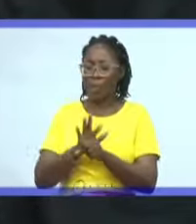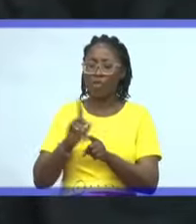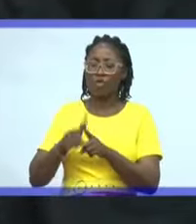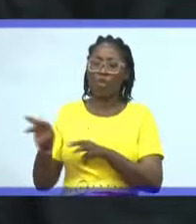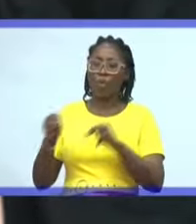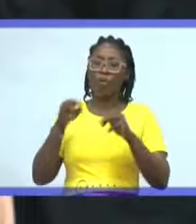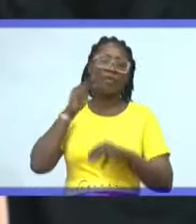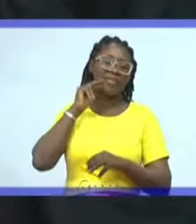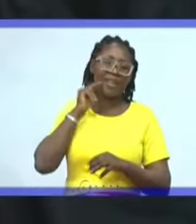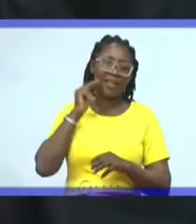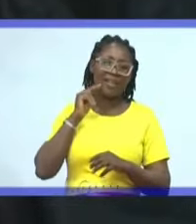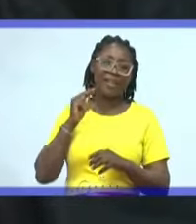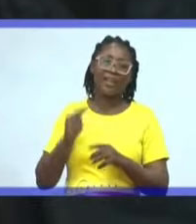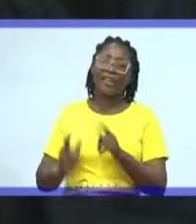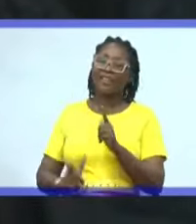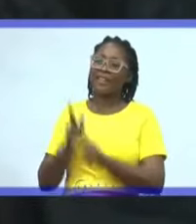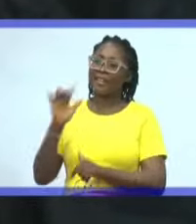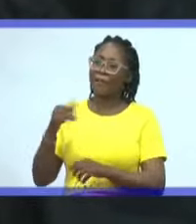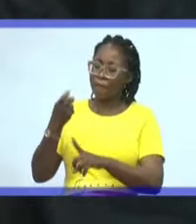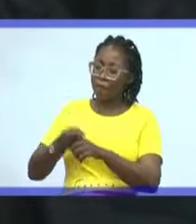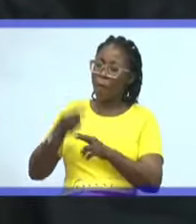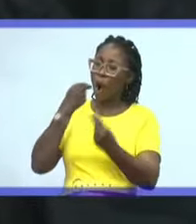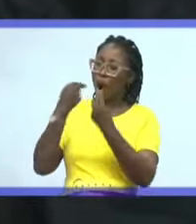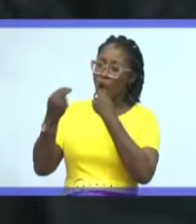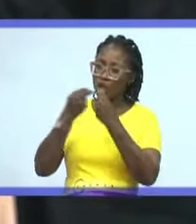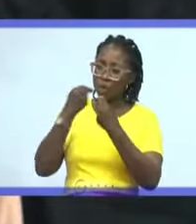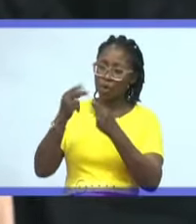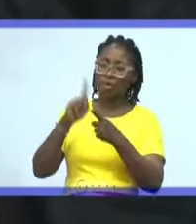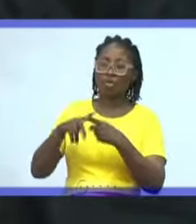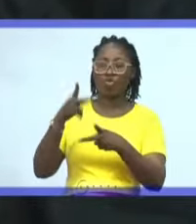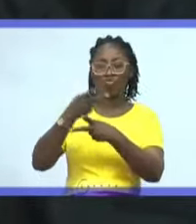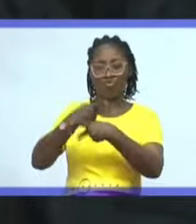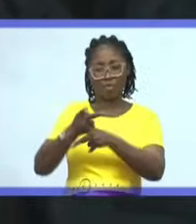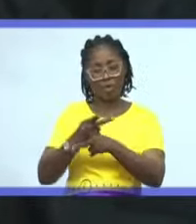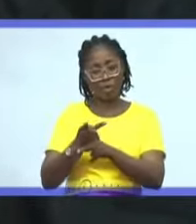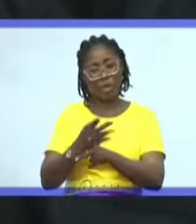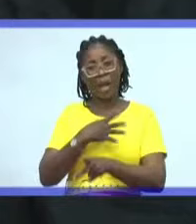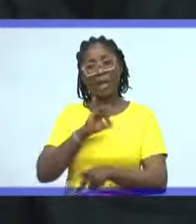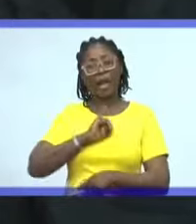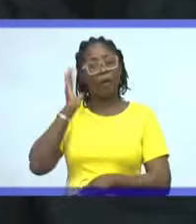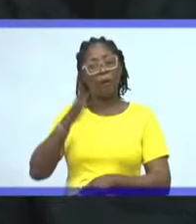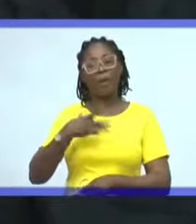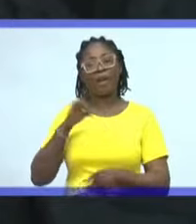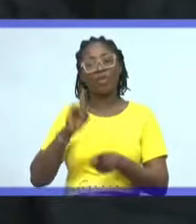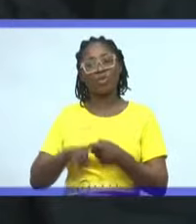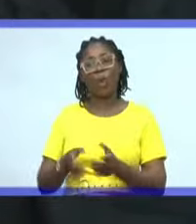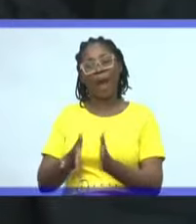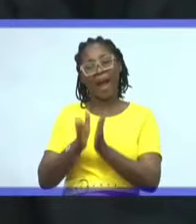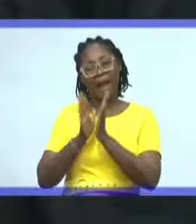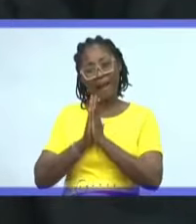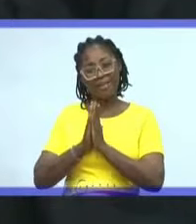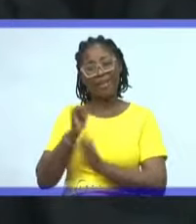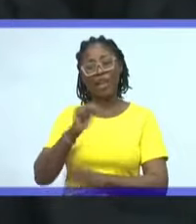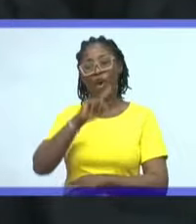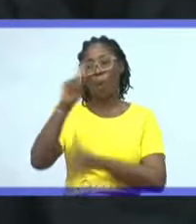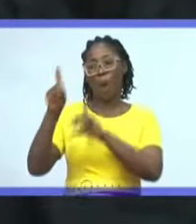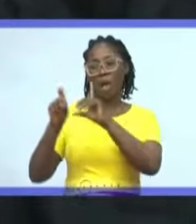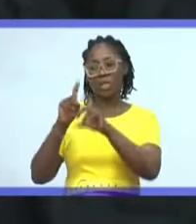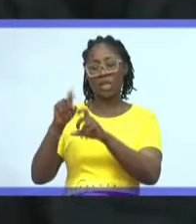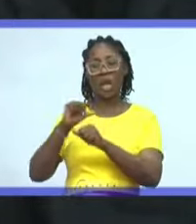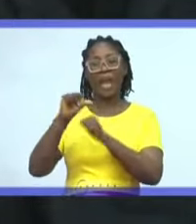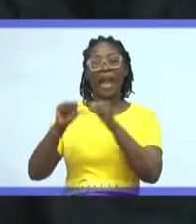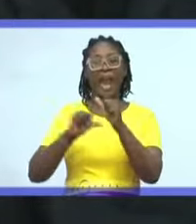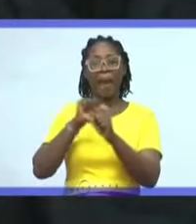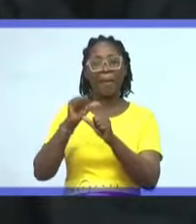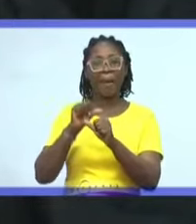Nigeria lightly from consumption to production. And I would like to ask a question